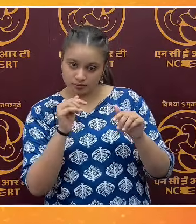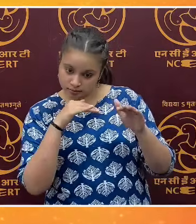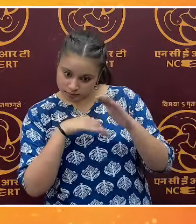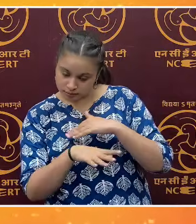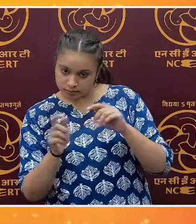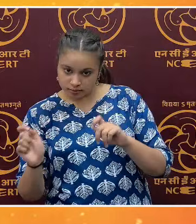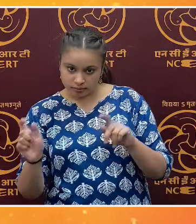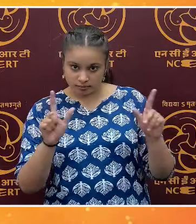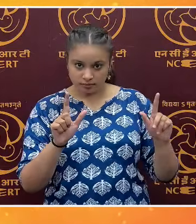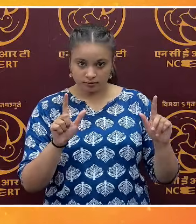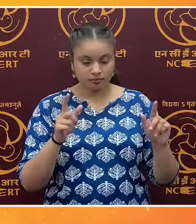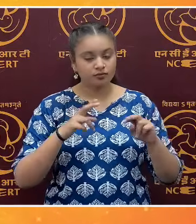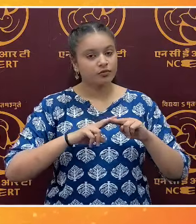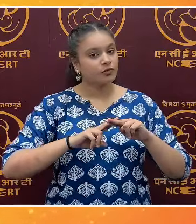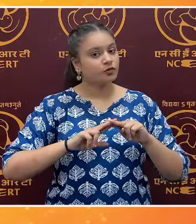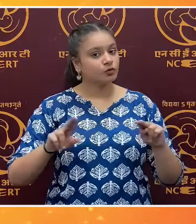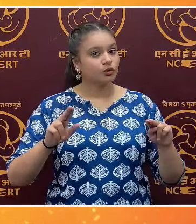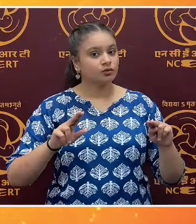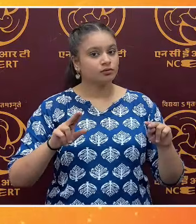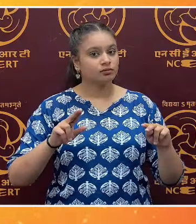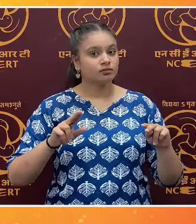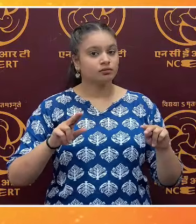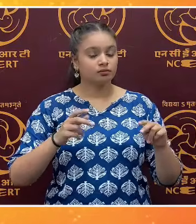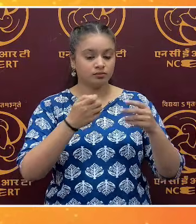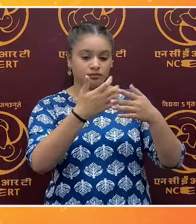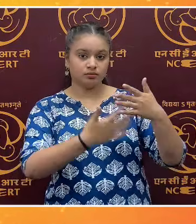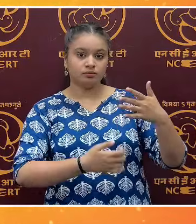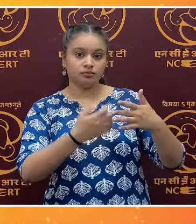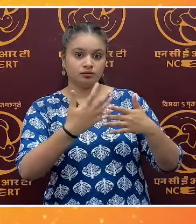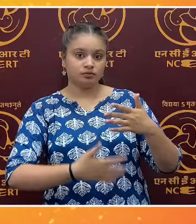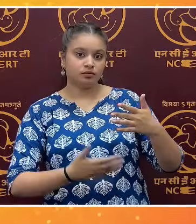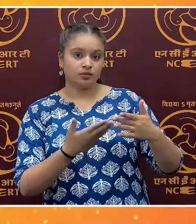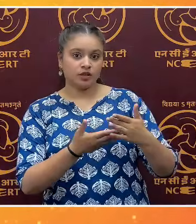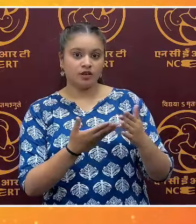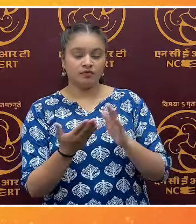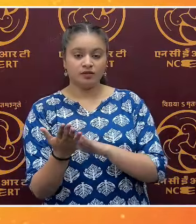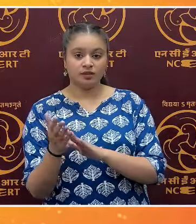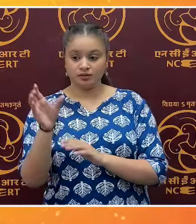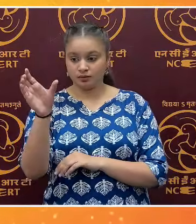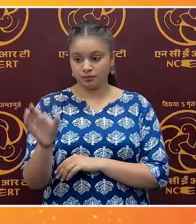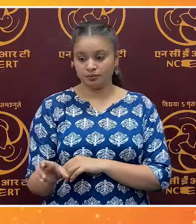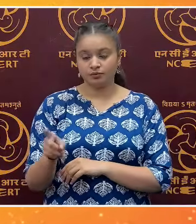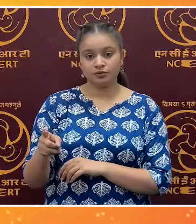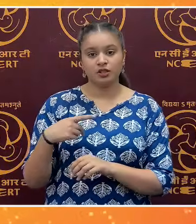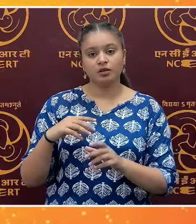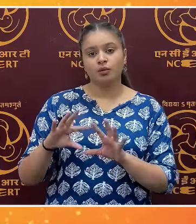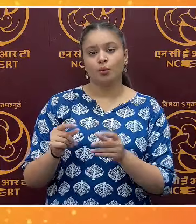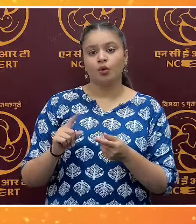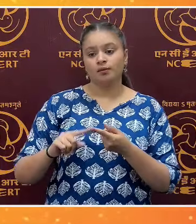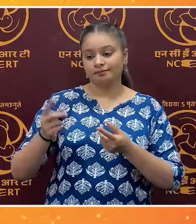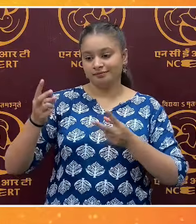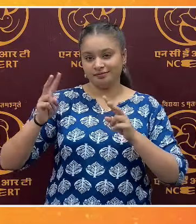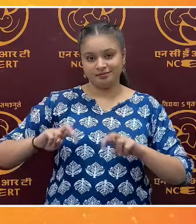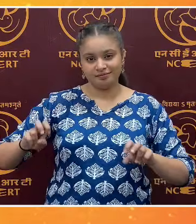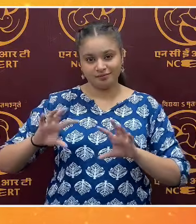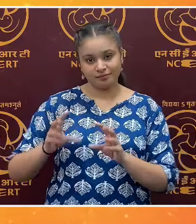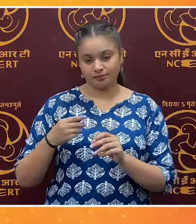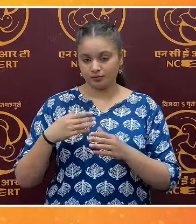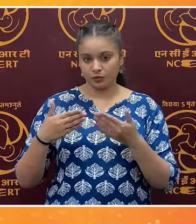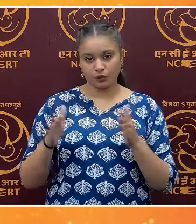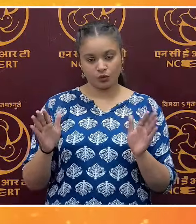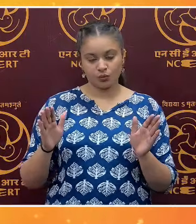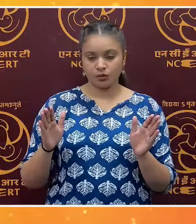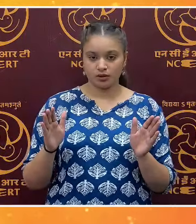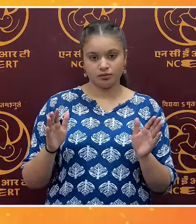a entire TOC over here on the right hand side, where entire experiments are available. I have already opened this experiment for